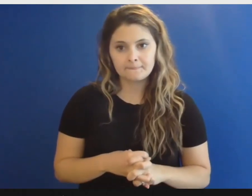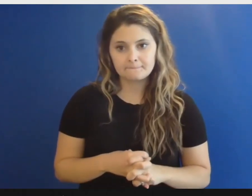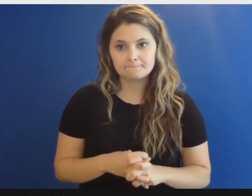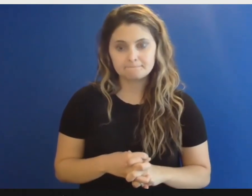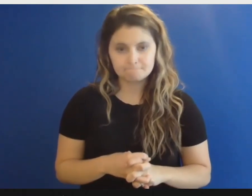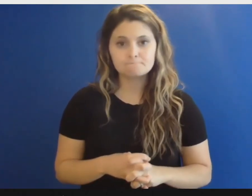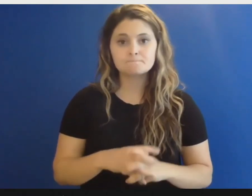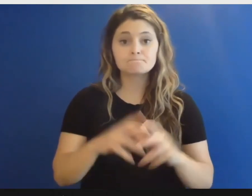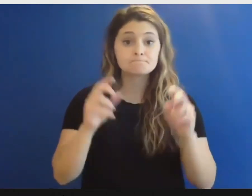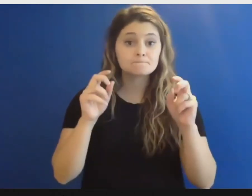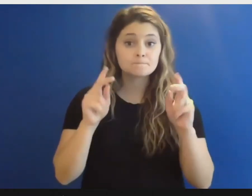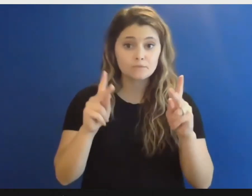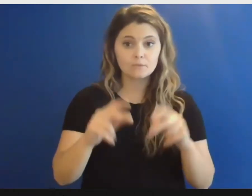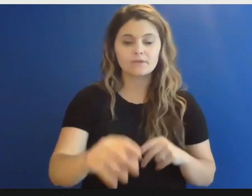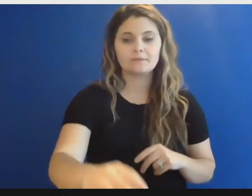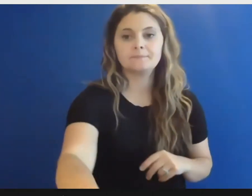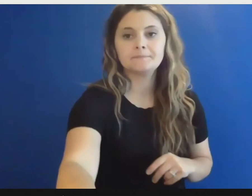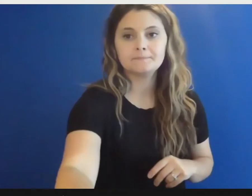Okay,